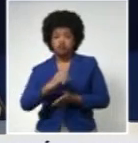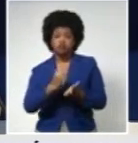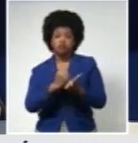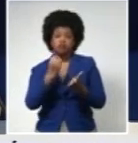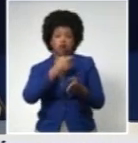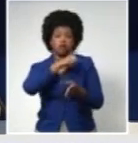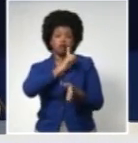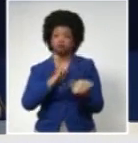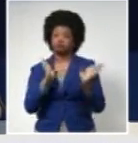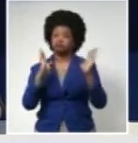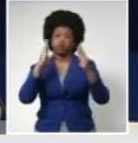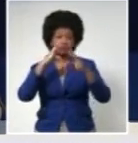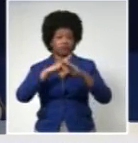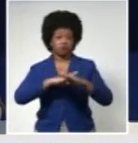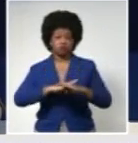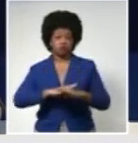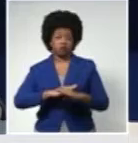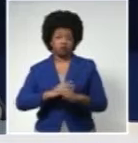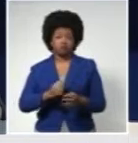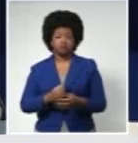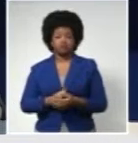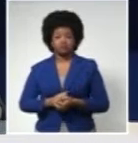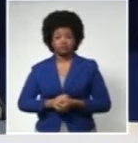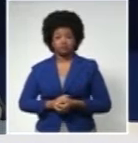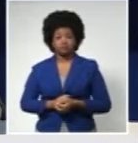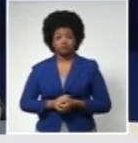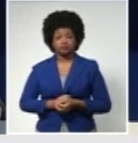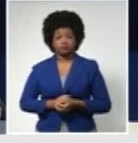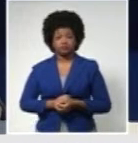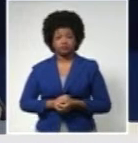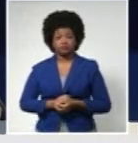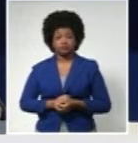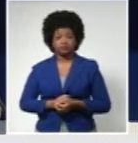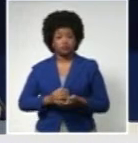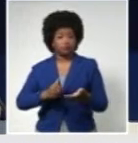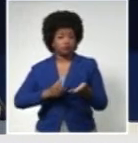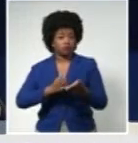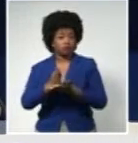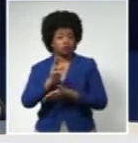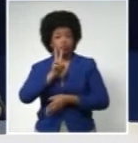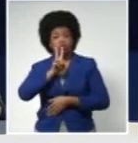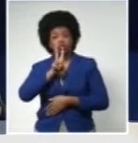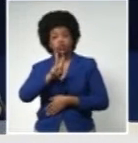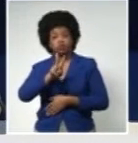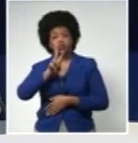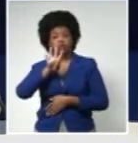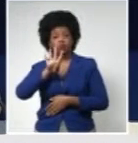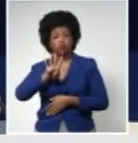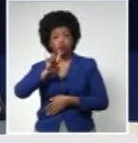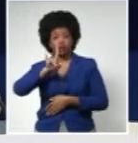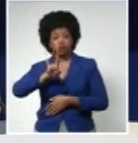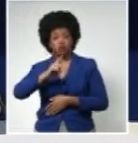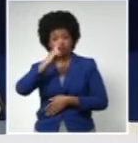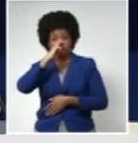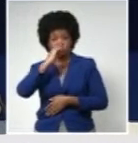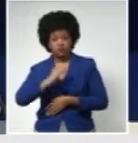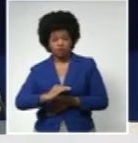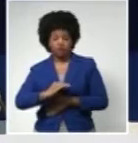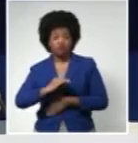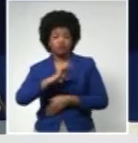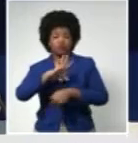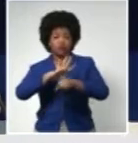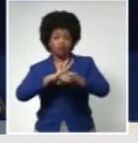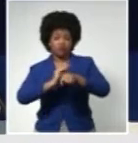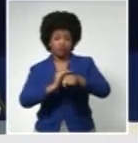231 have been discharged. That is 92.8%, and as we always